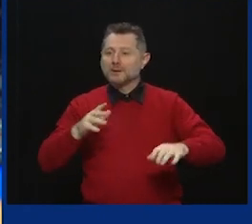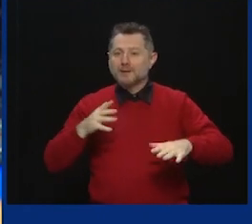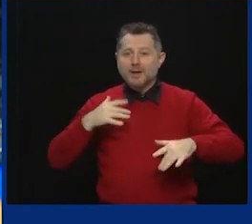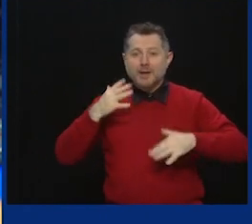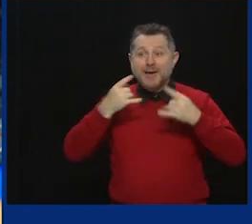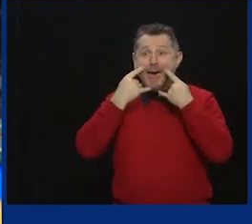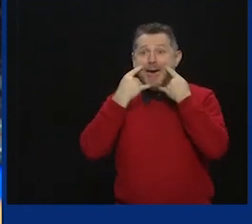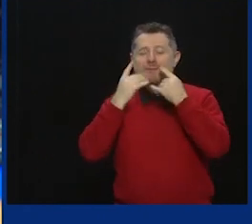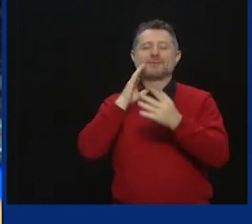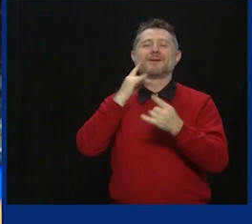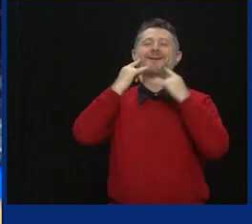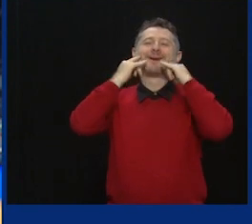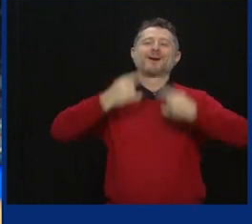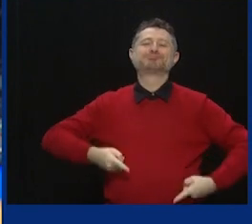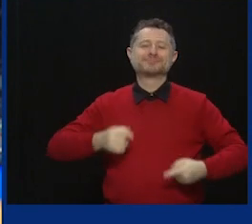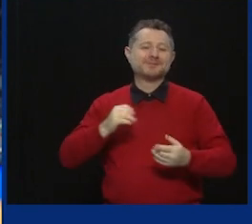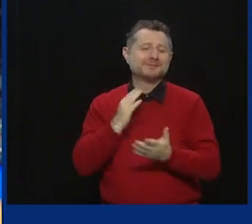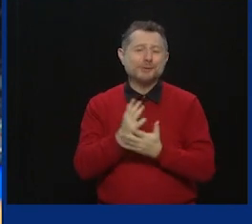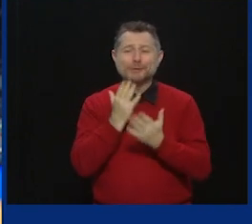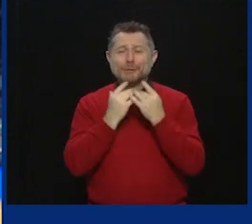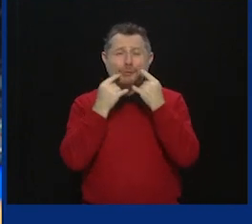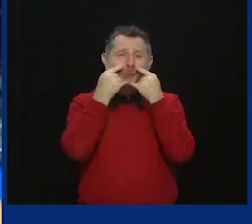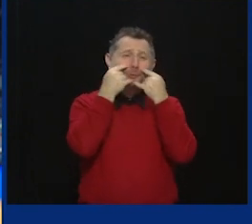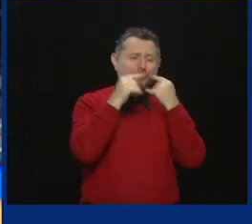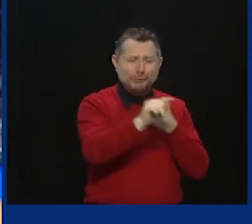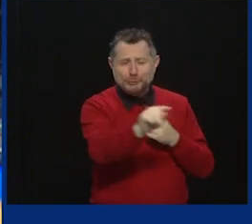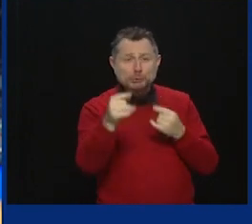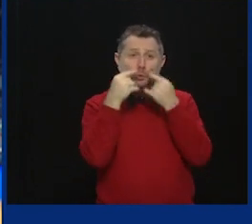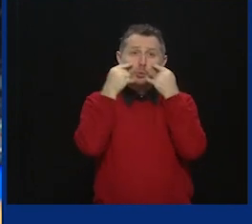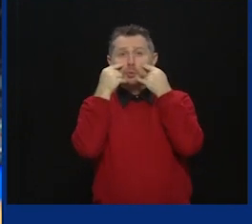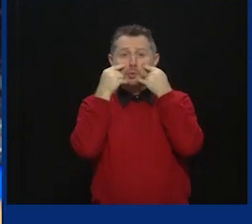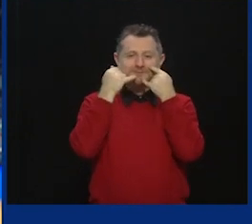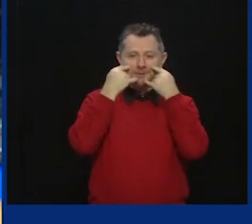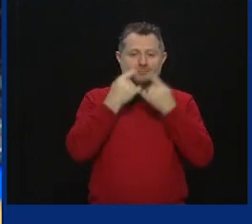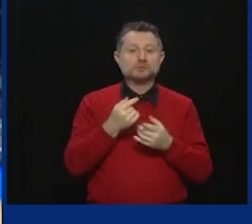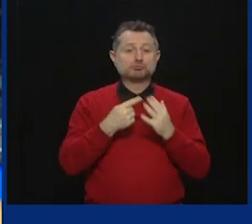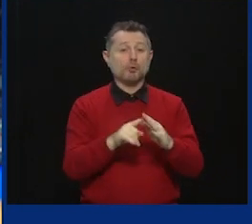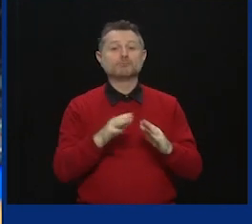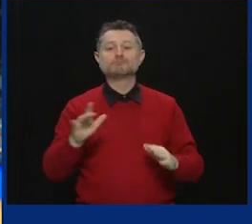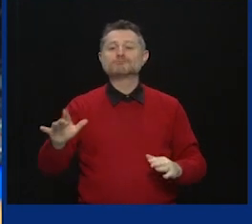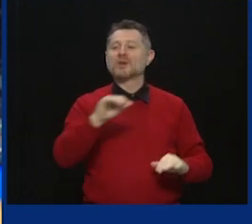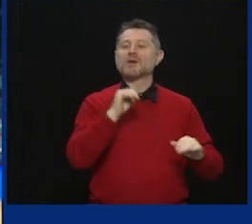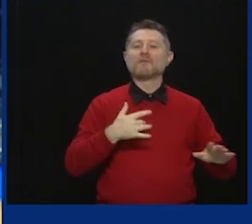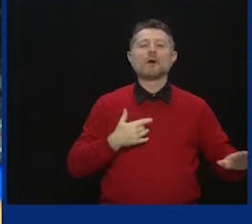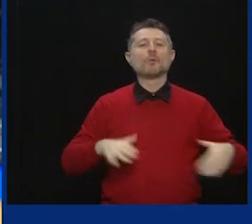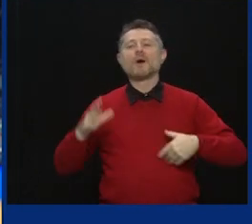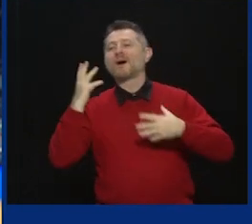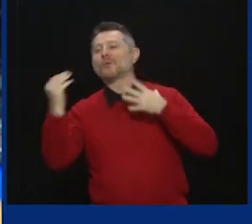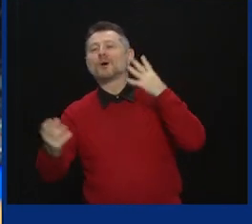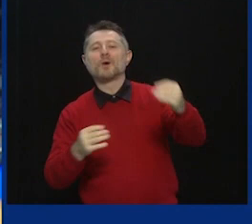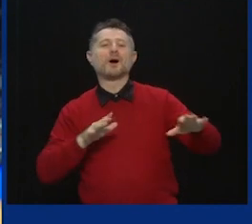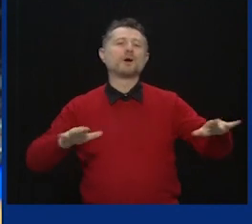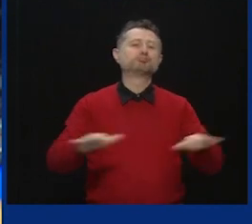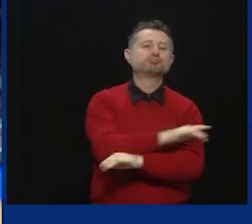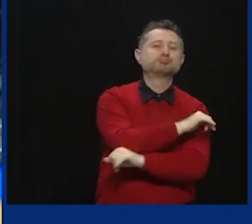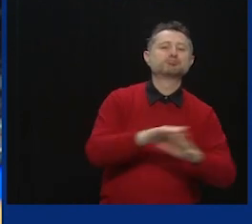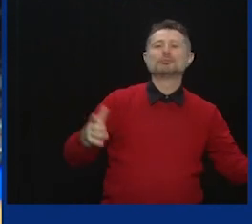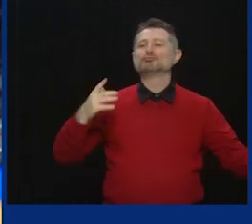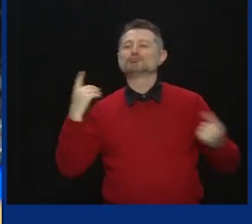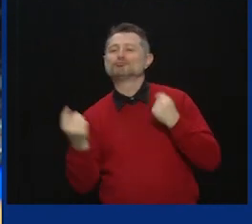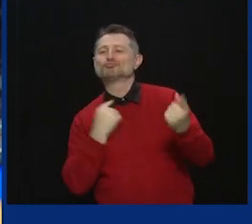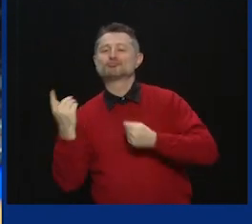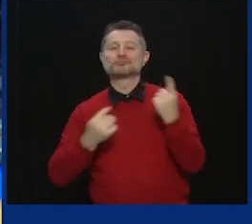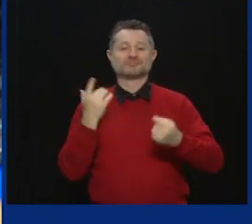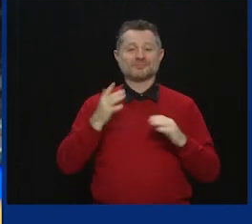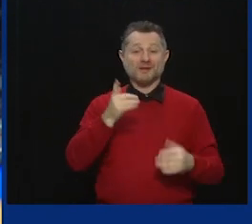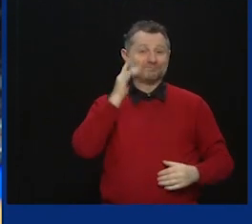good on all of you. And you can start going where you want. We can start saying that this pandemic that you're going to someday tell your own kids about